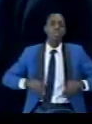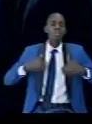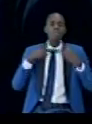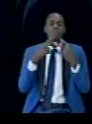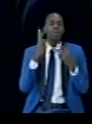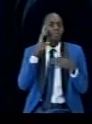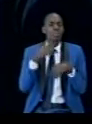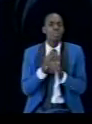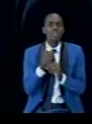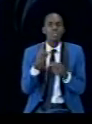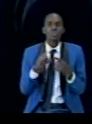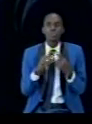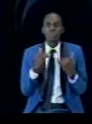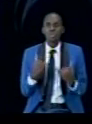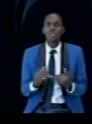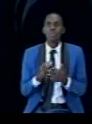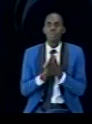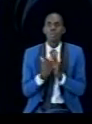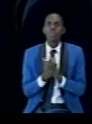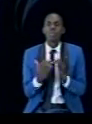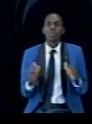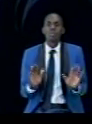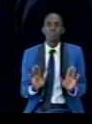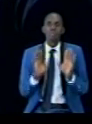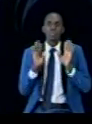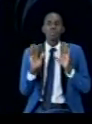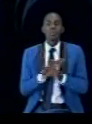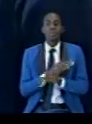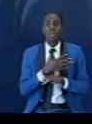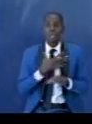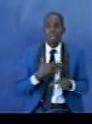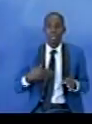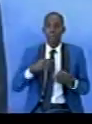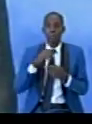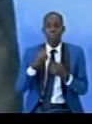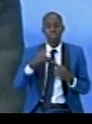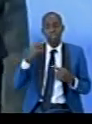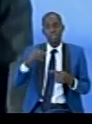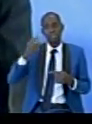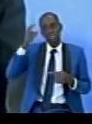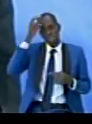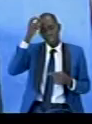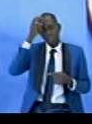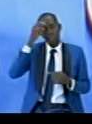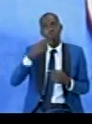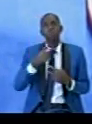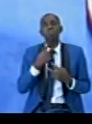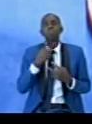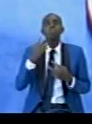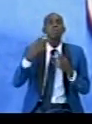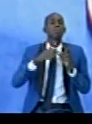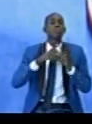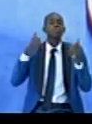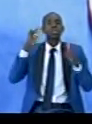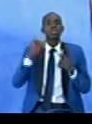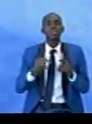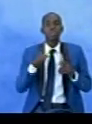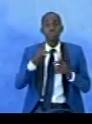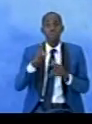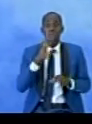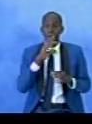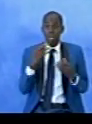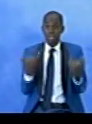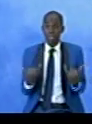like a roaring lion, if you become afraid, you might become the candidate for